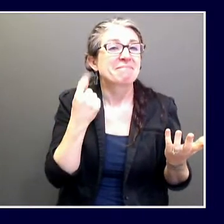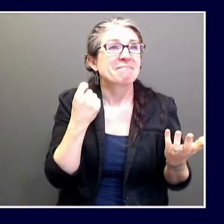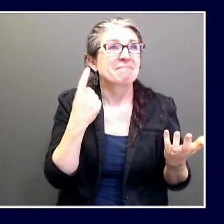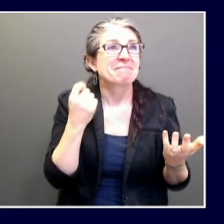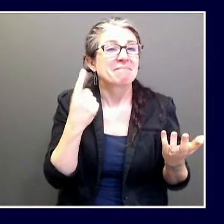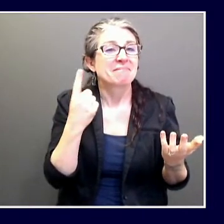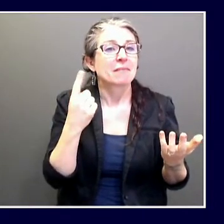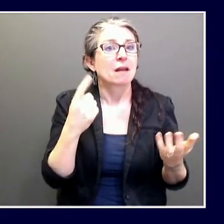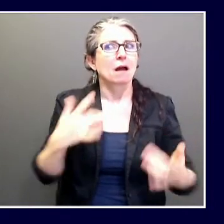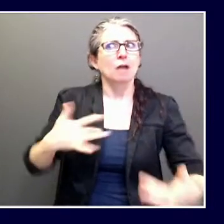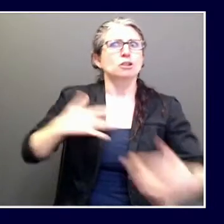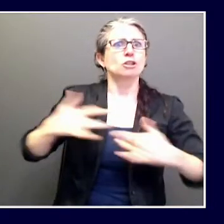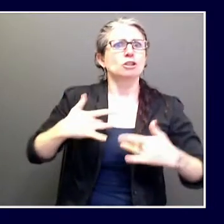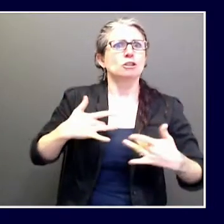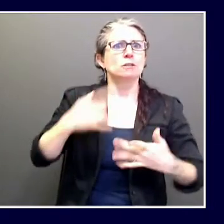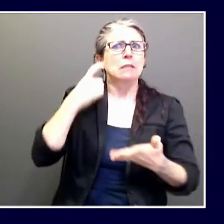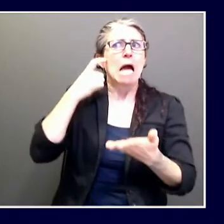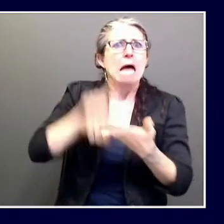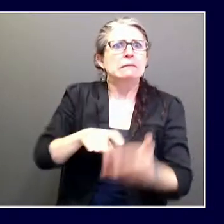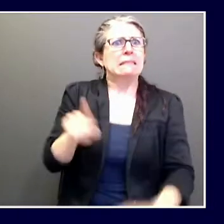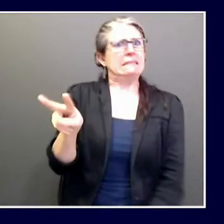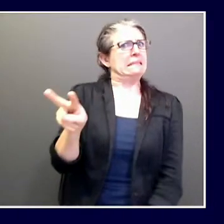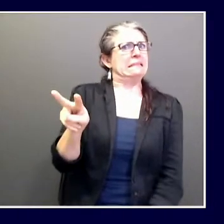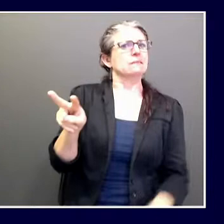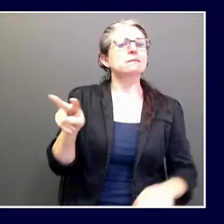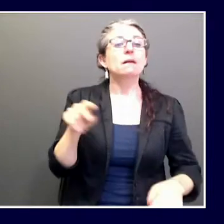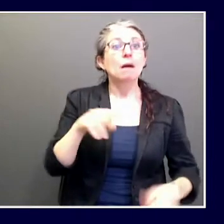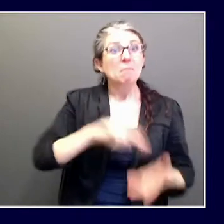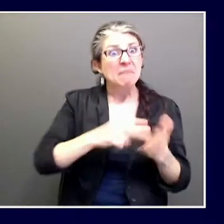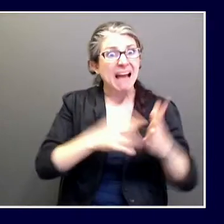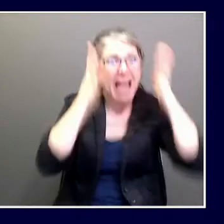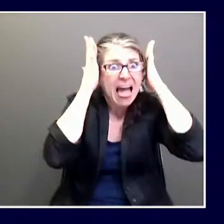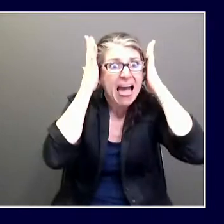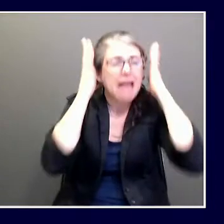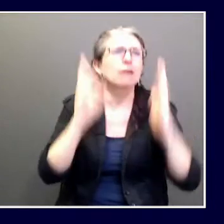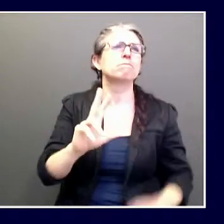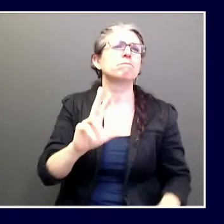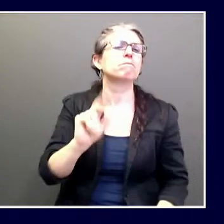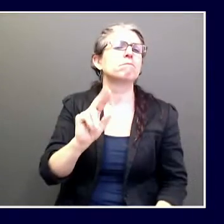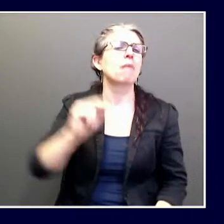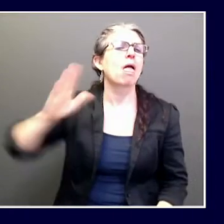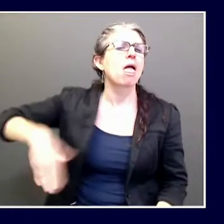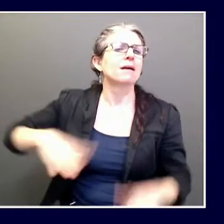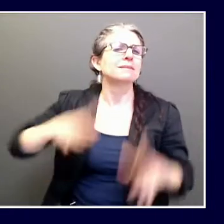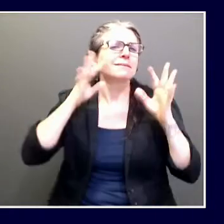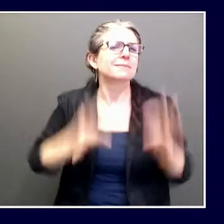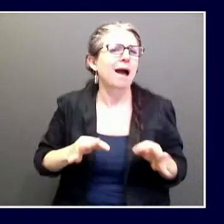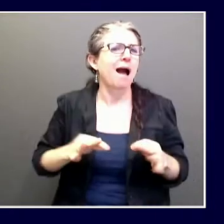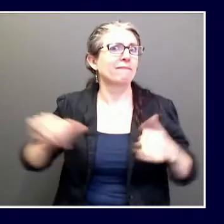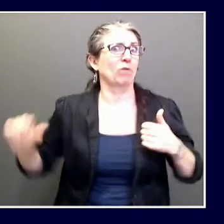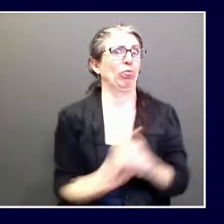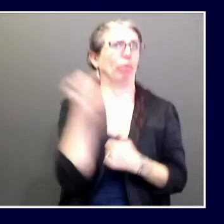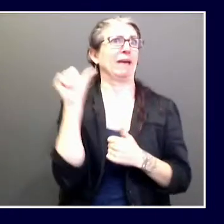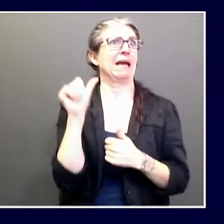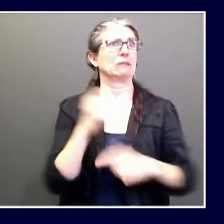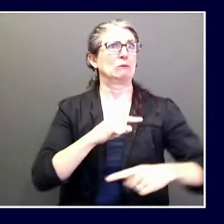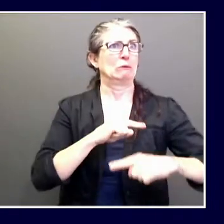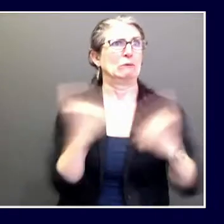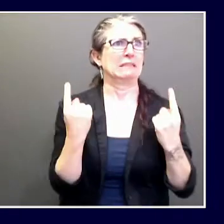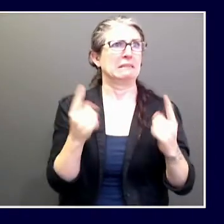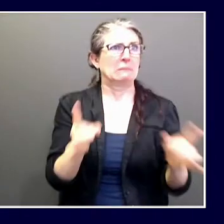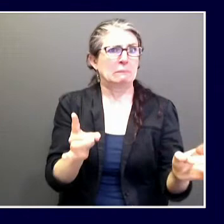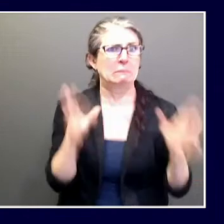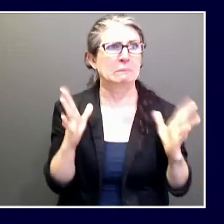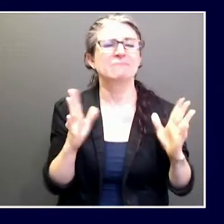what degree? The bottom line there is that more scientific data are needed before we jump to